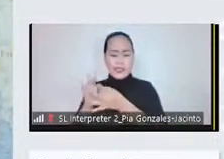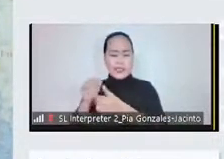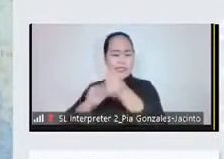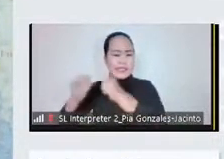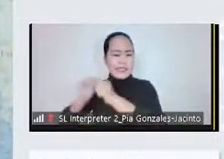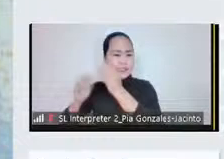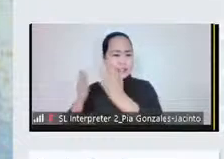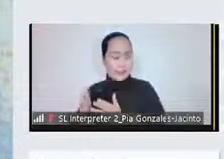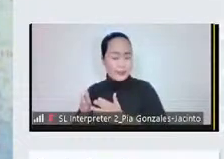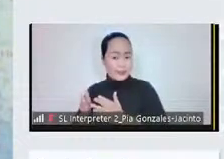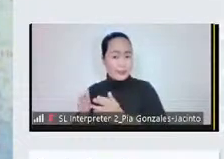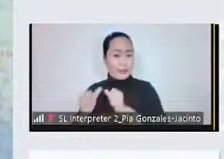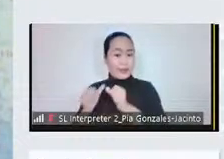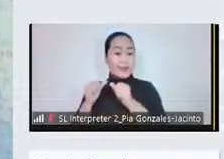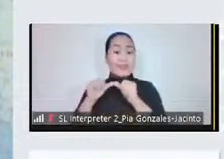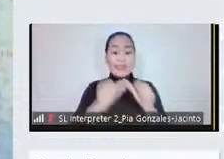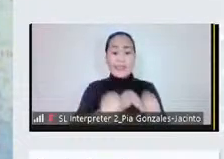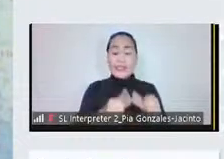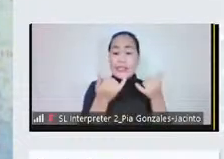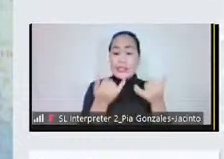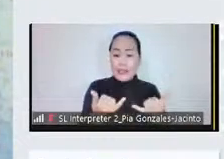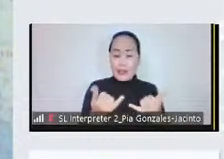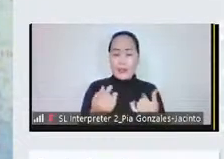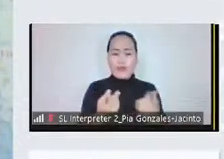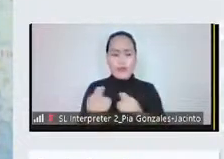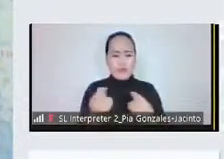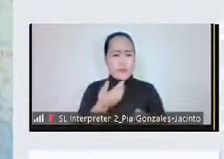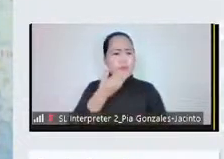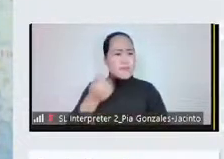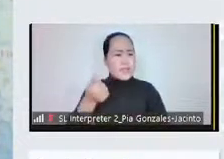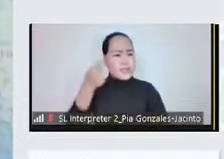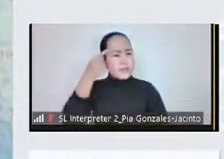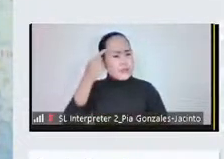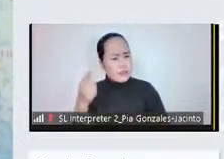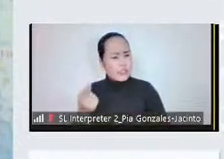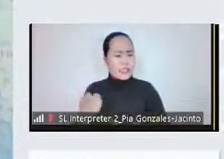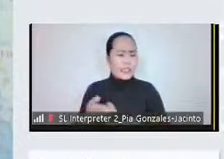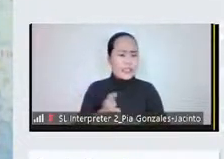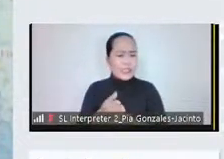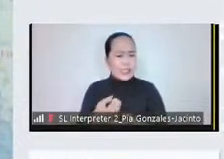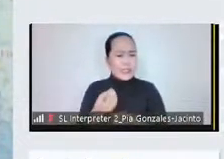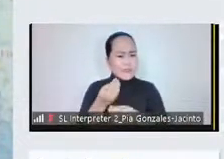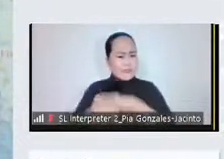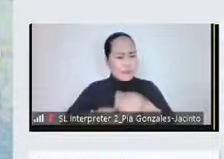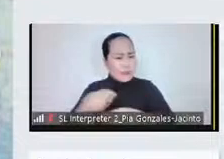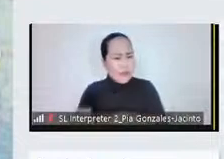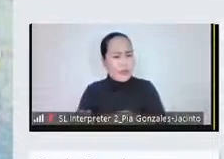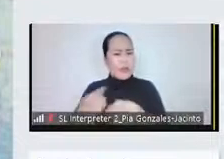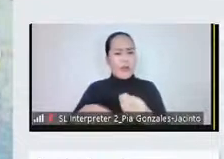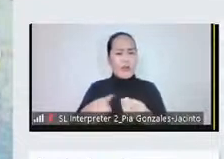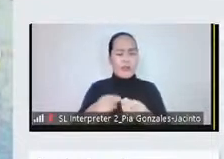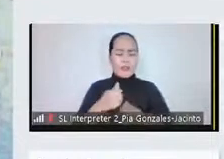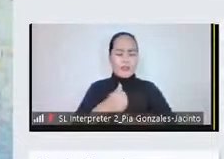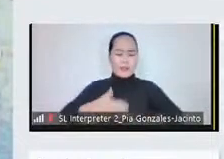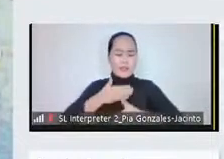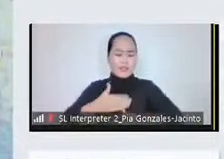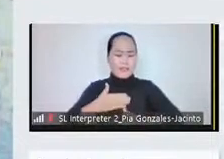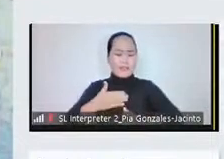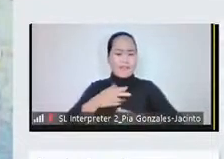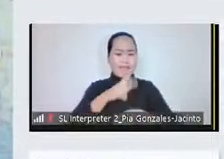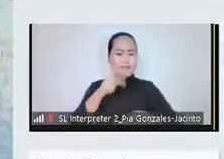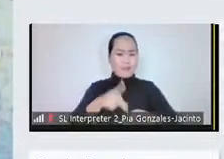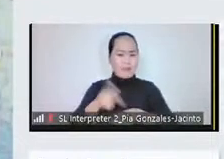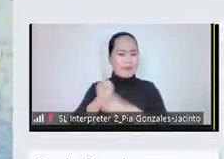continuously doing our best to effectively contribute to the deepening of our appreciation of Philippine pre-colonial history. This